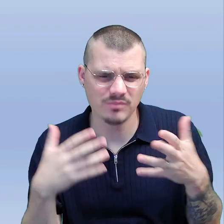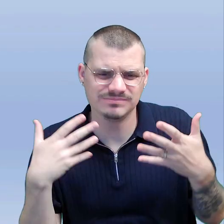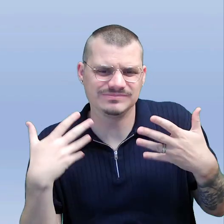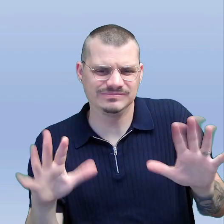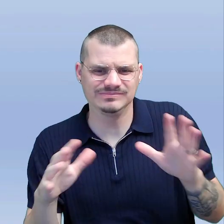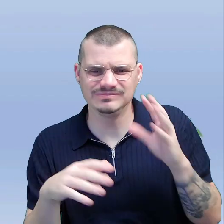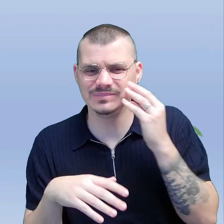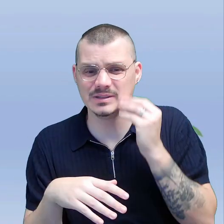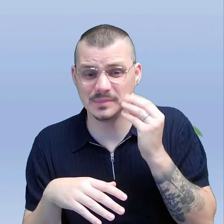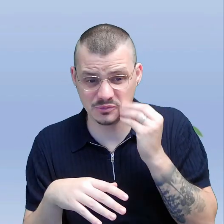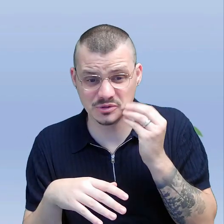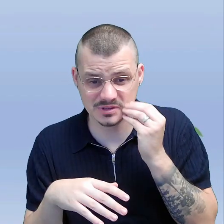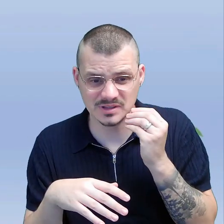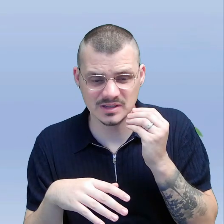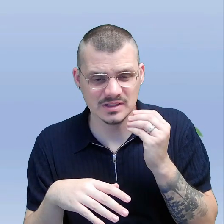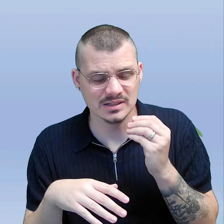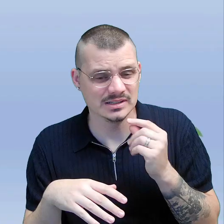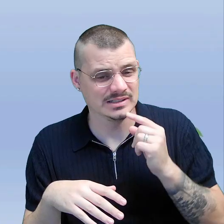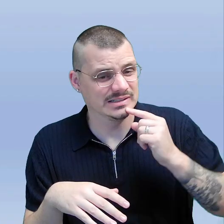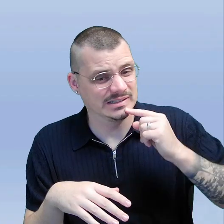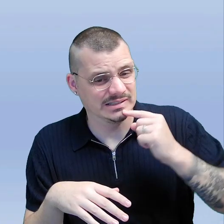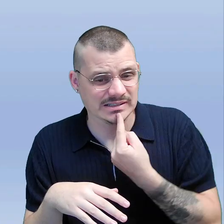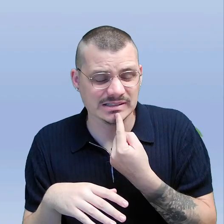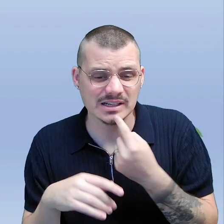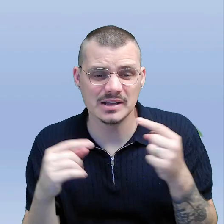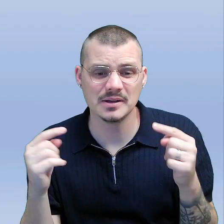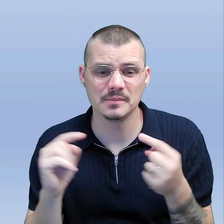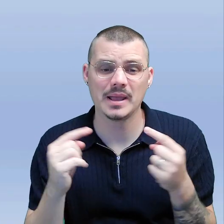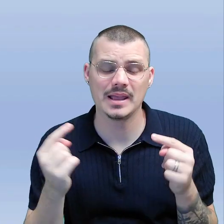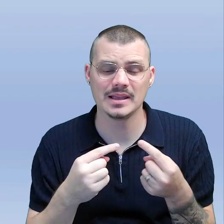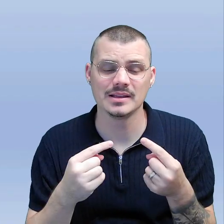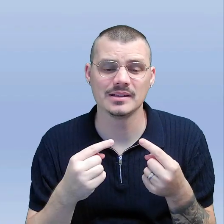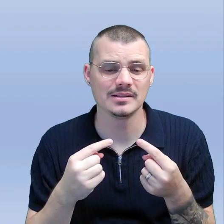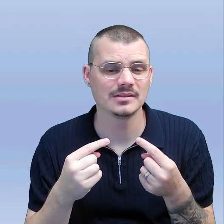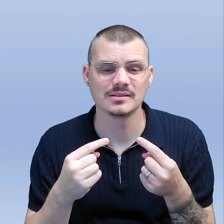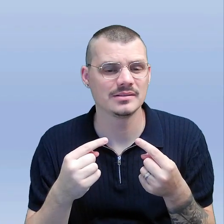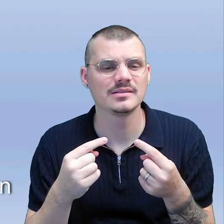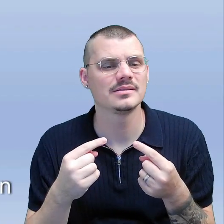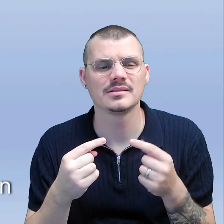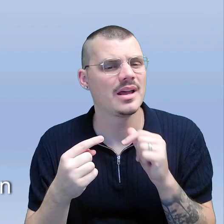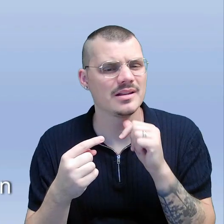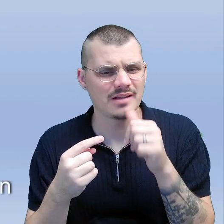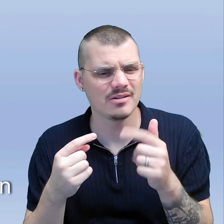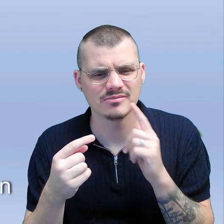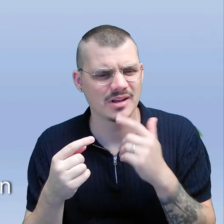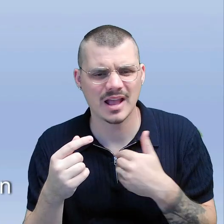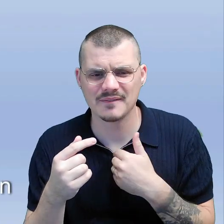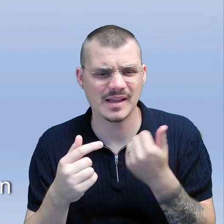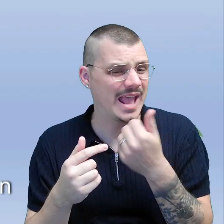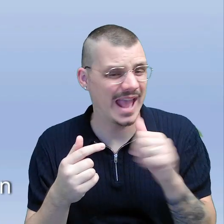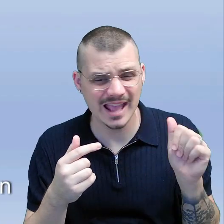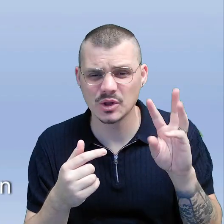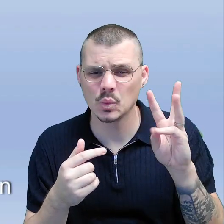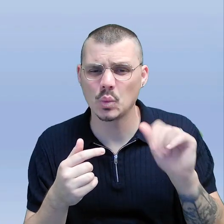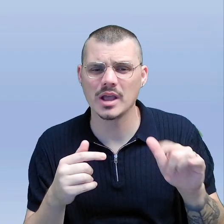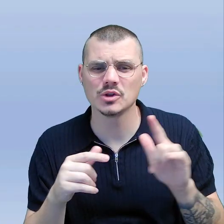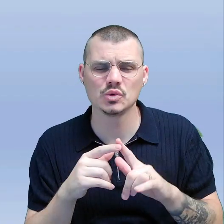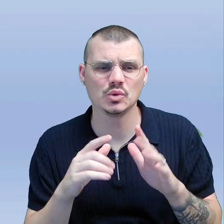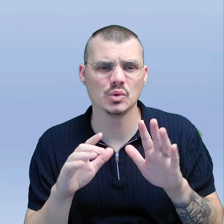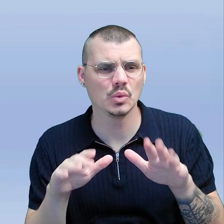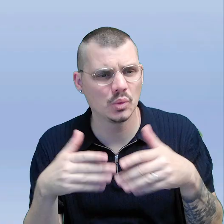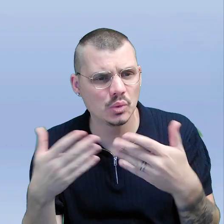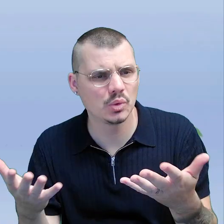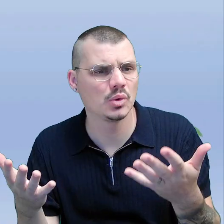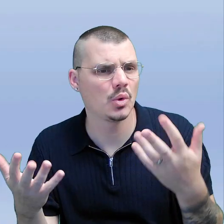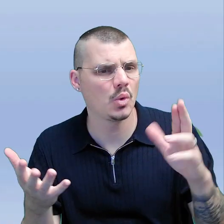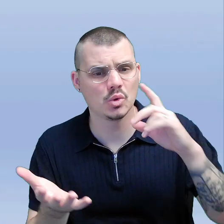has experienced fairly severe pain and not had any way to have it relieved or even